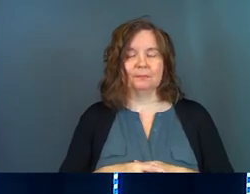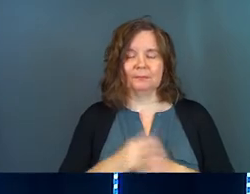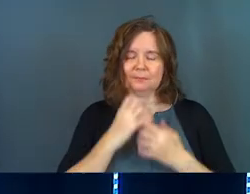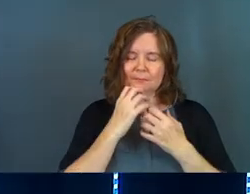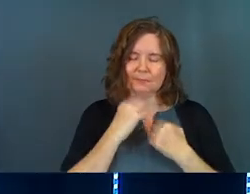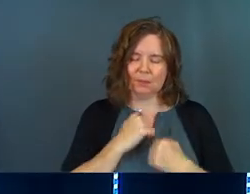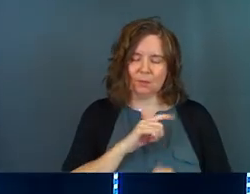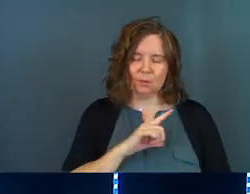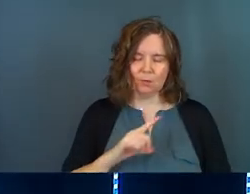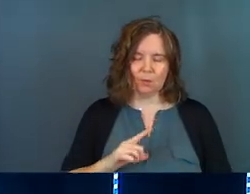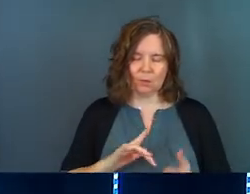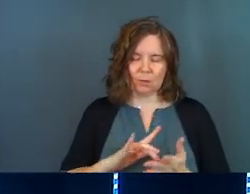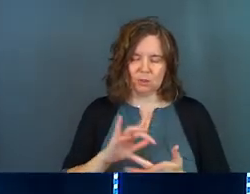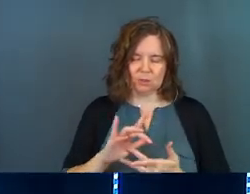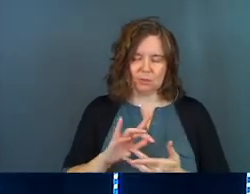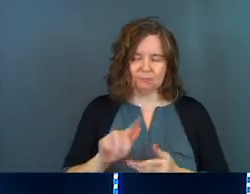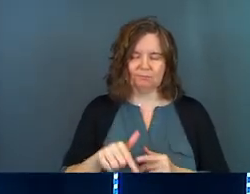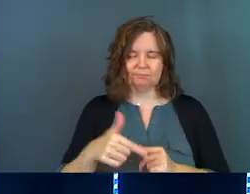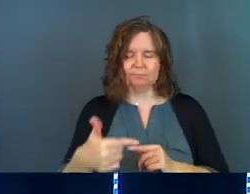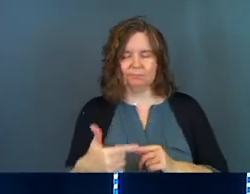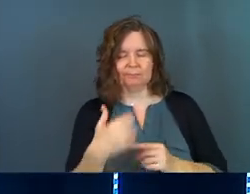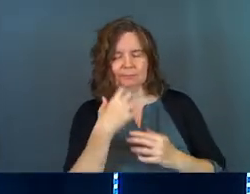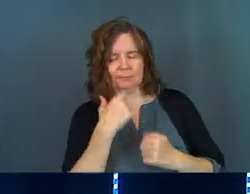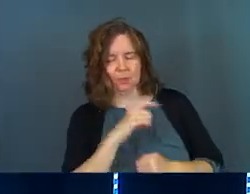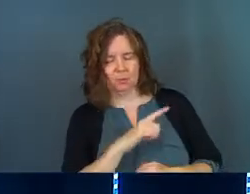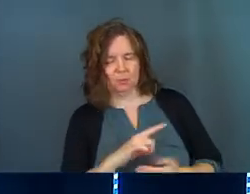Dear Lord Jesus,